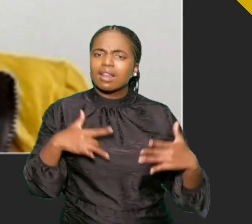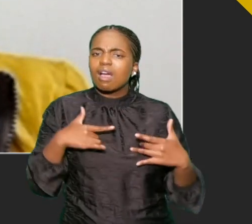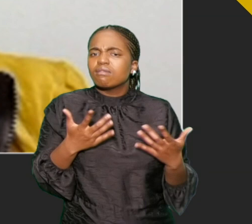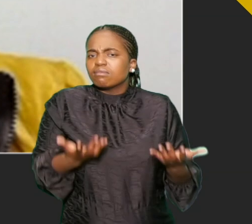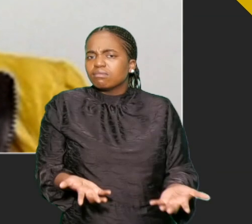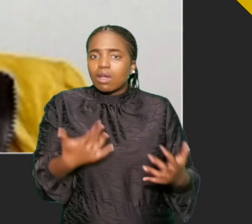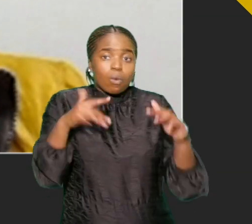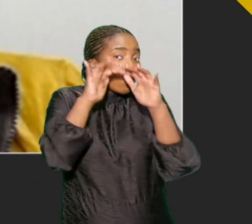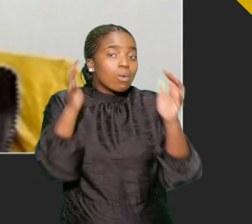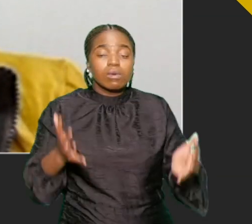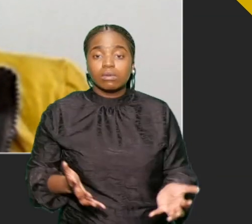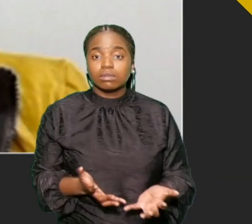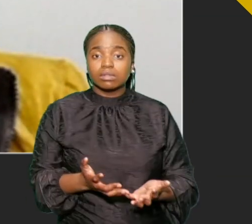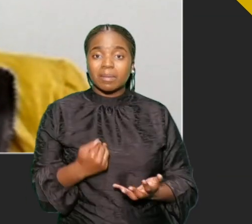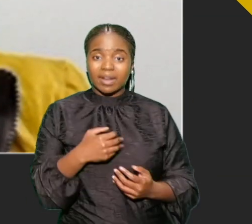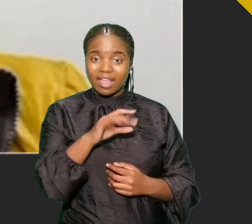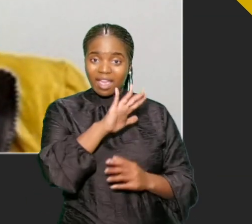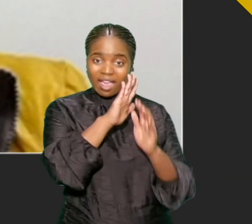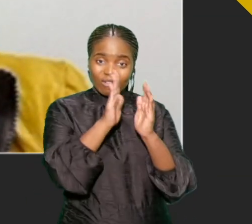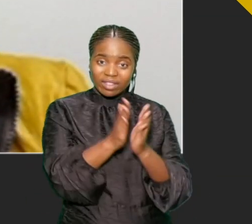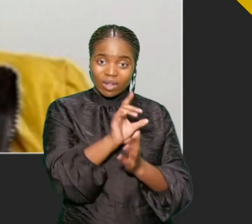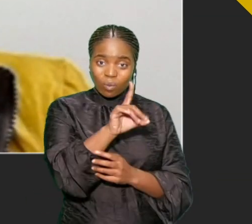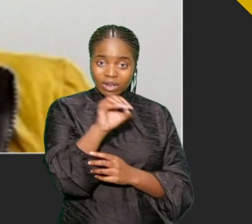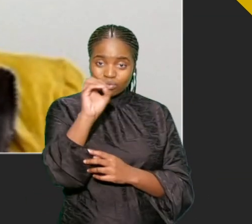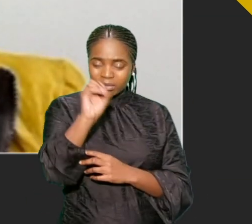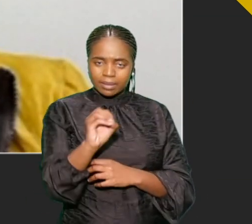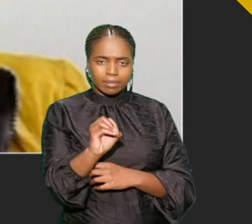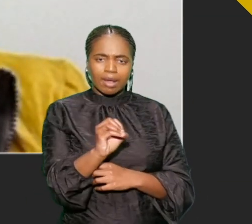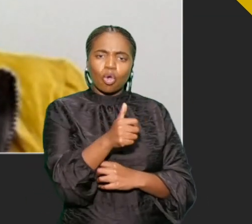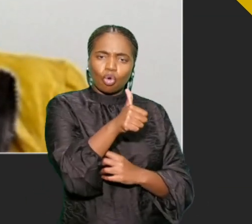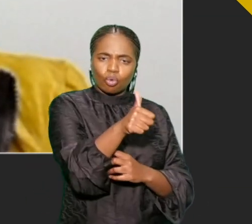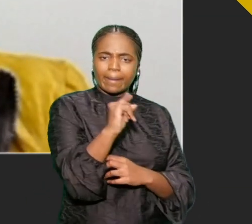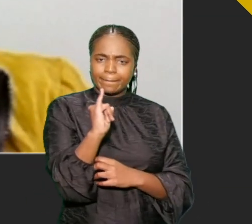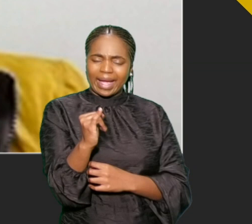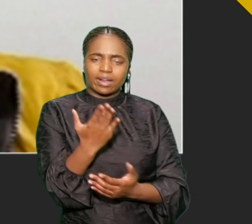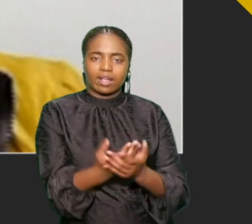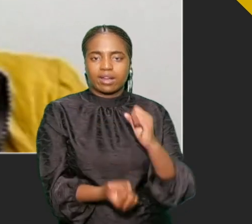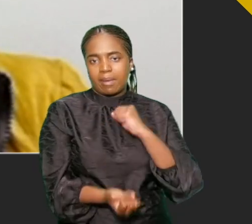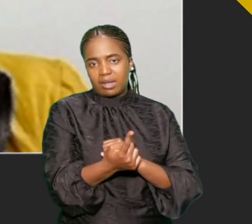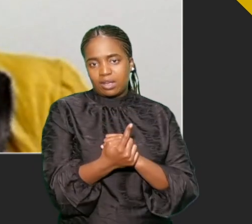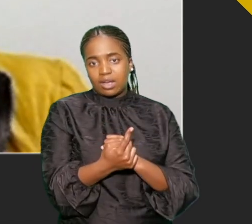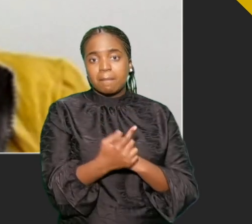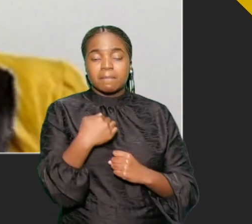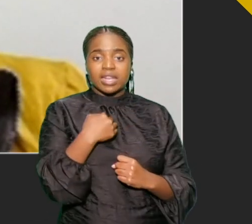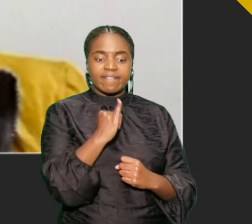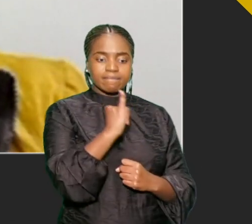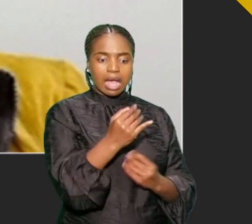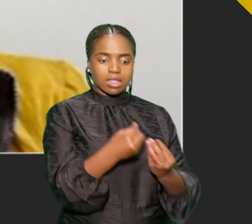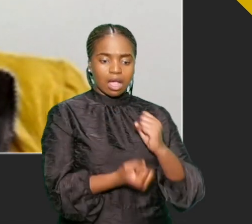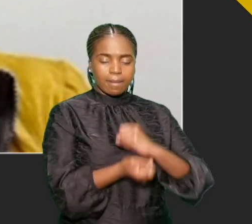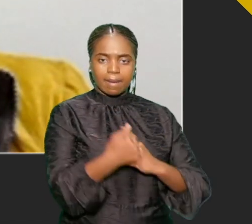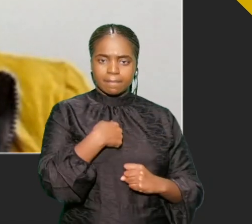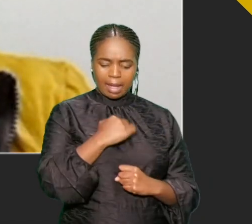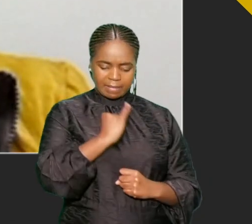we live in a world where good things and bad things can happen both to good and bad people. So if you are in